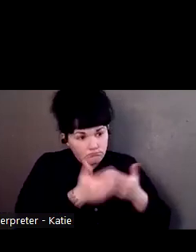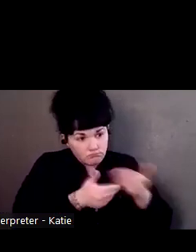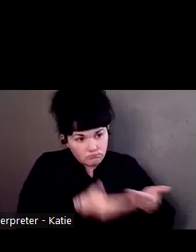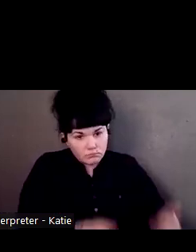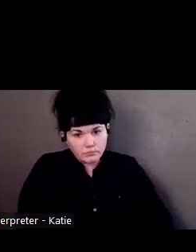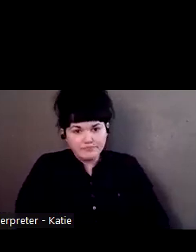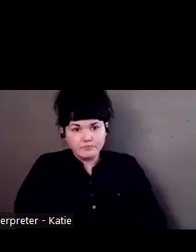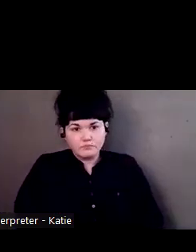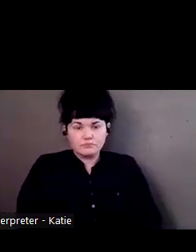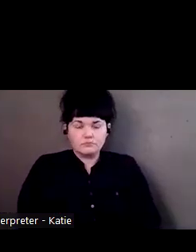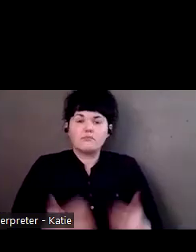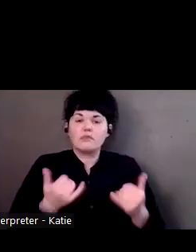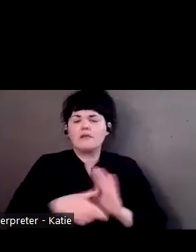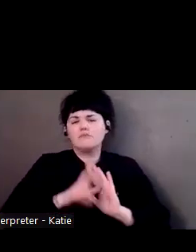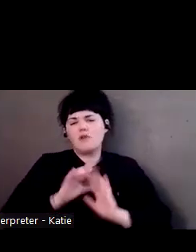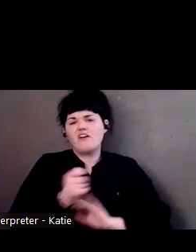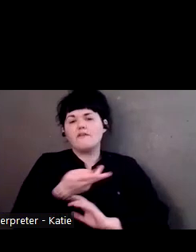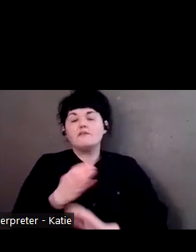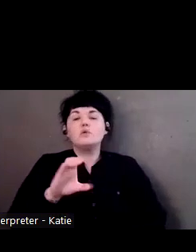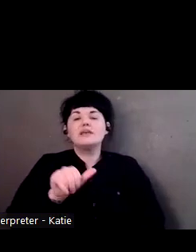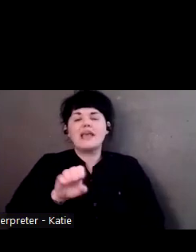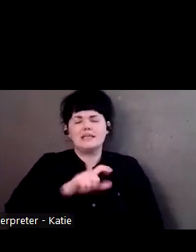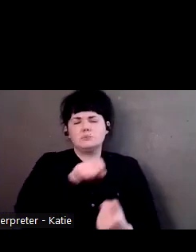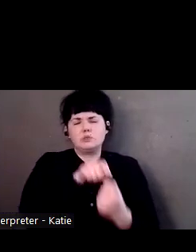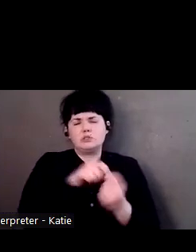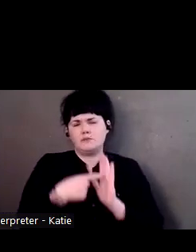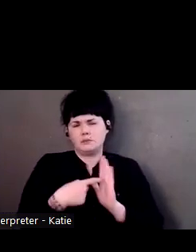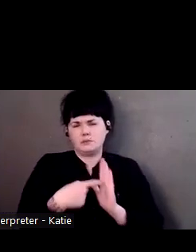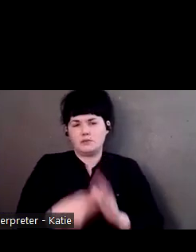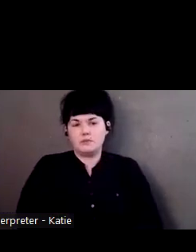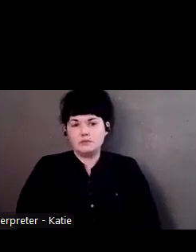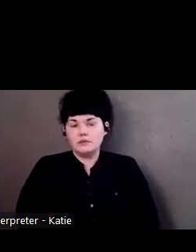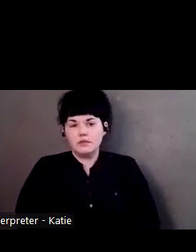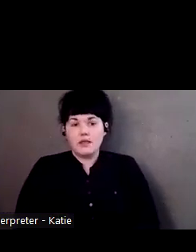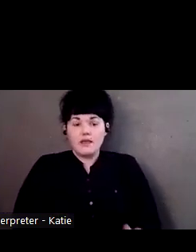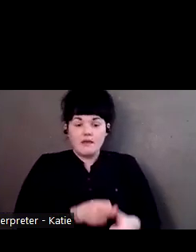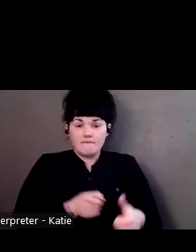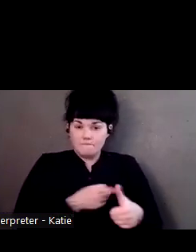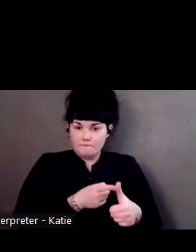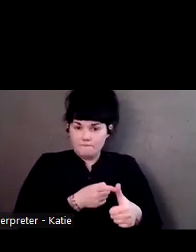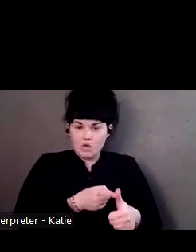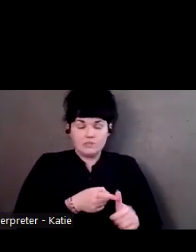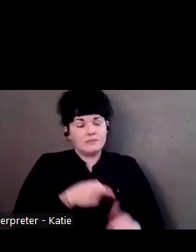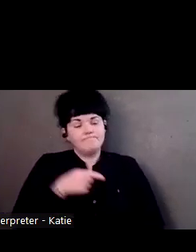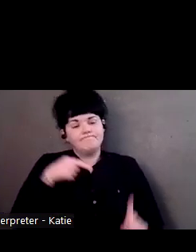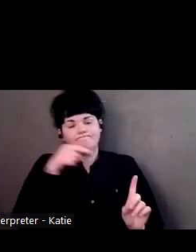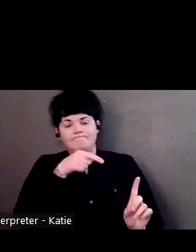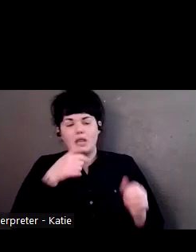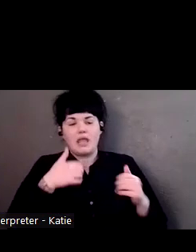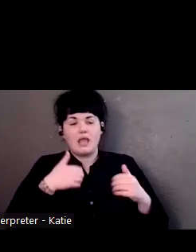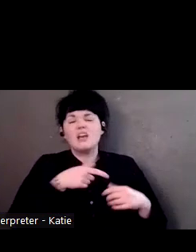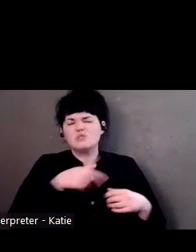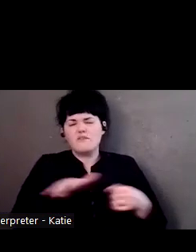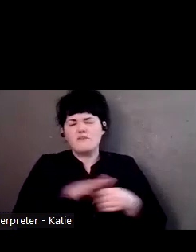So let's go over a few case studies. This first individual who had a stroke is a full-time computer programmer, and she's working from